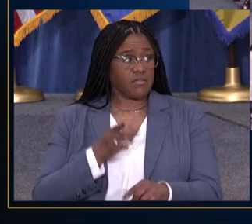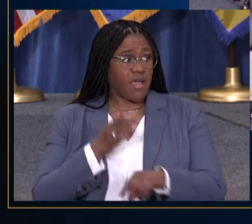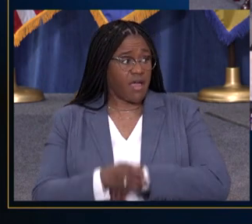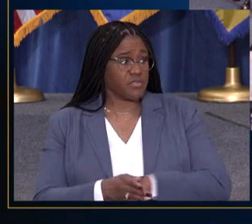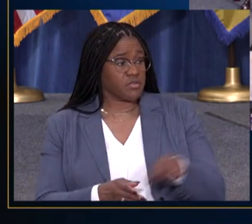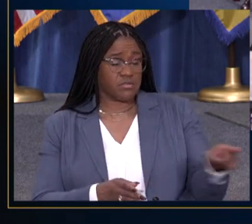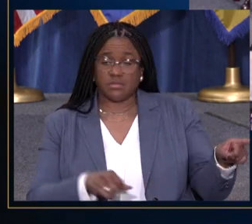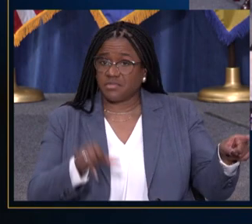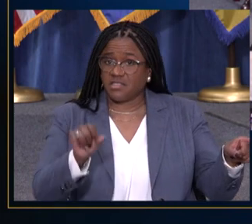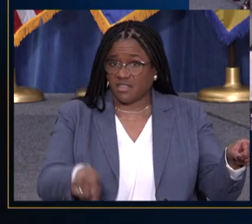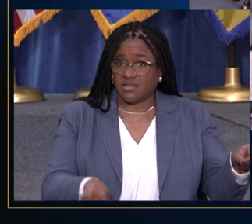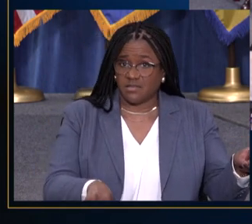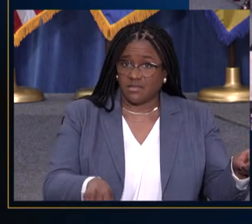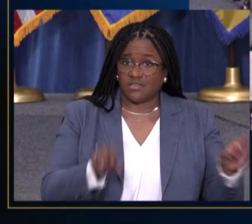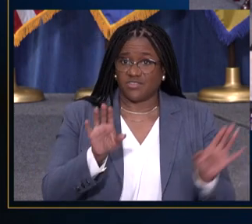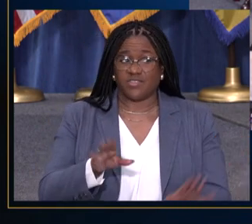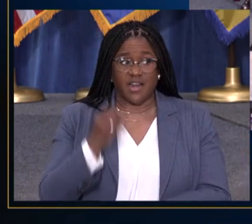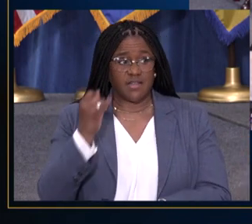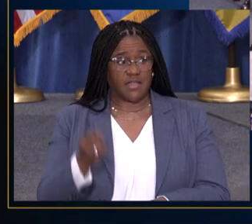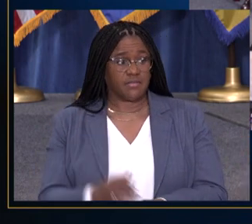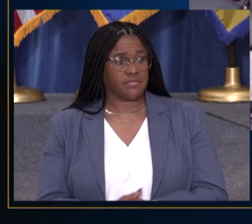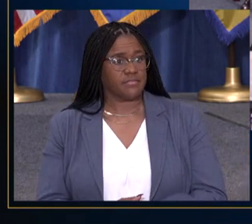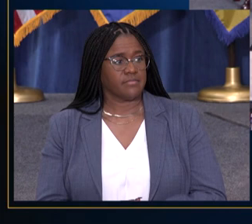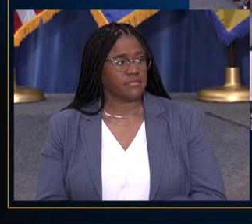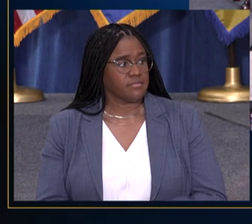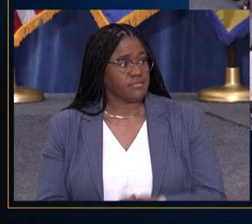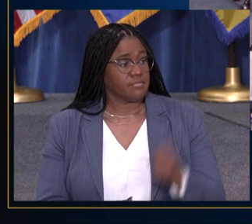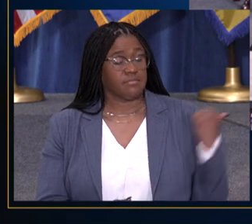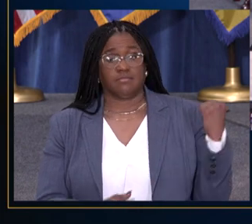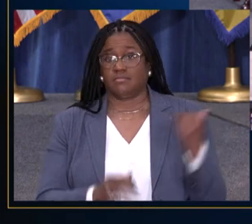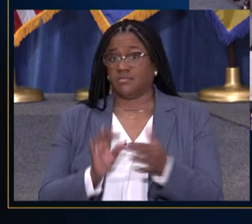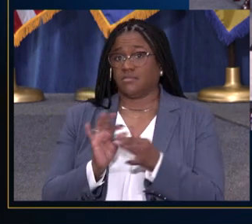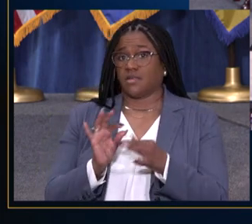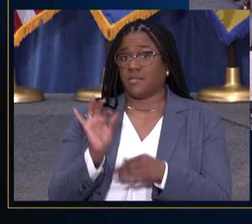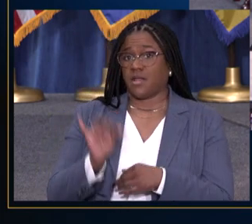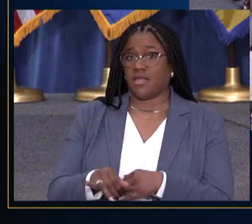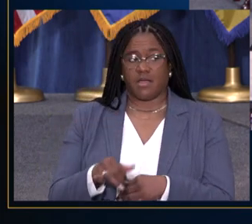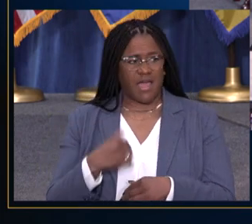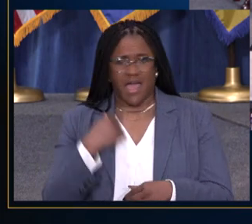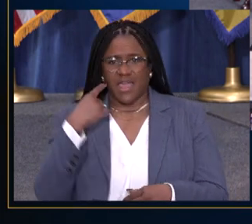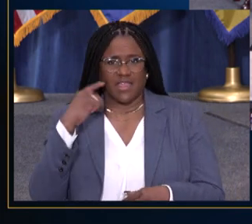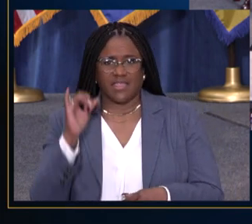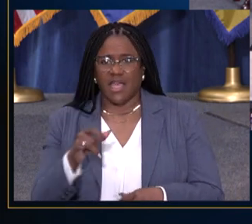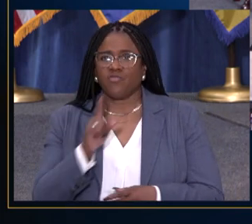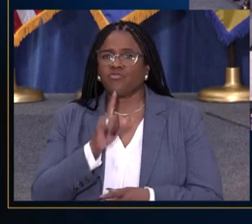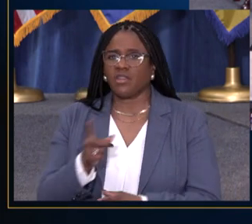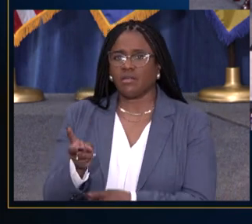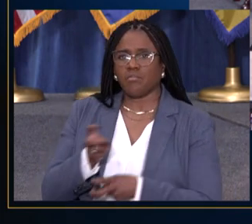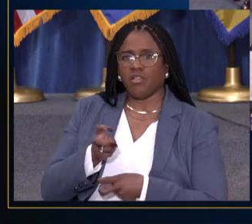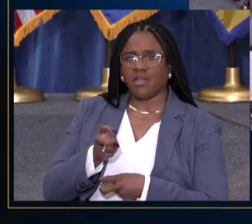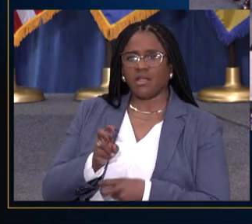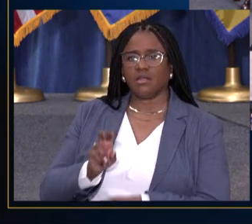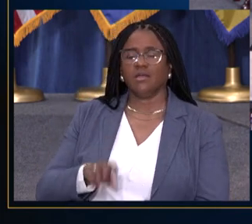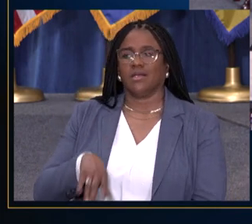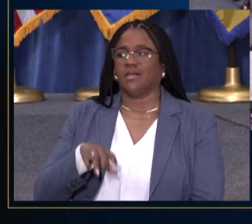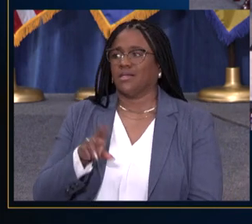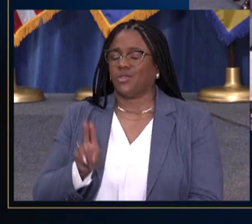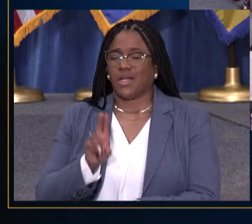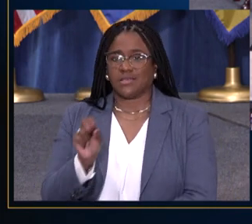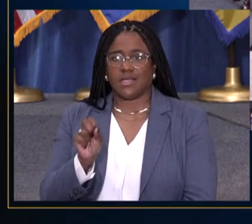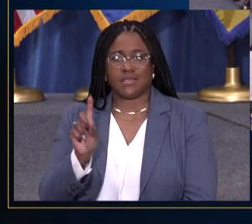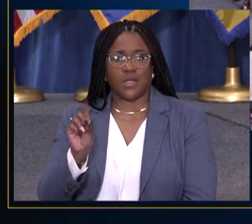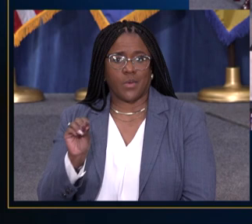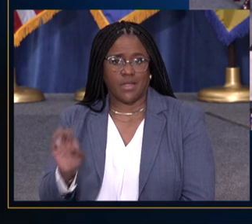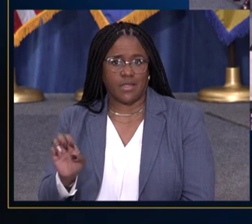But yes, I think that's a great idea. Dr. Doran, you want to make a comment on that? I even think that even pulling in our U.S. Department of Education to